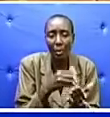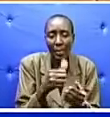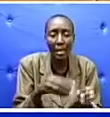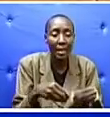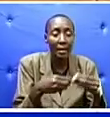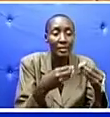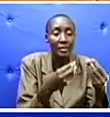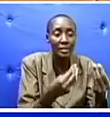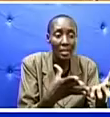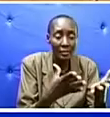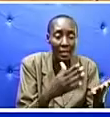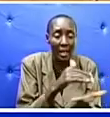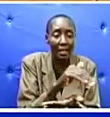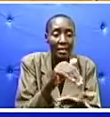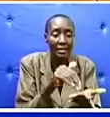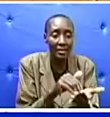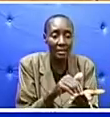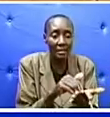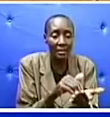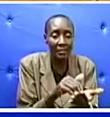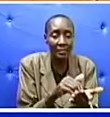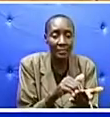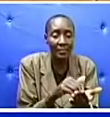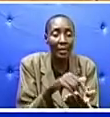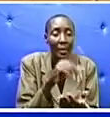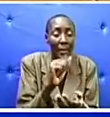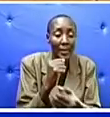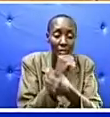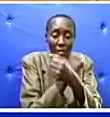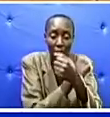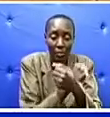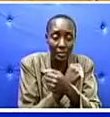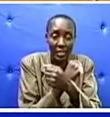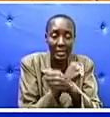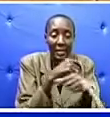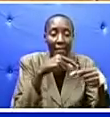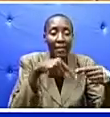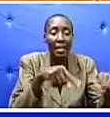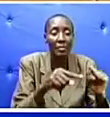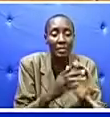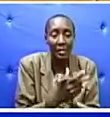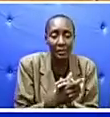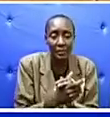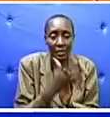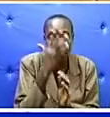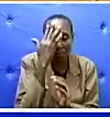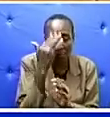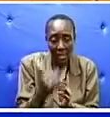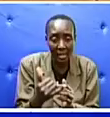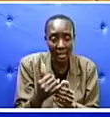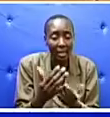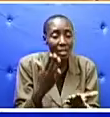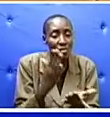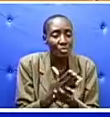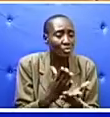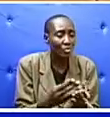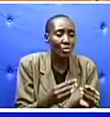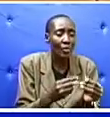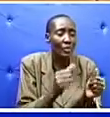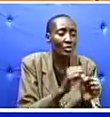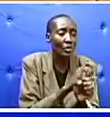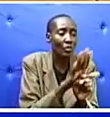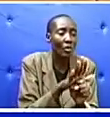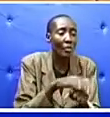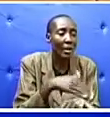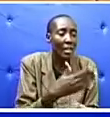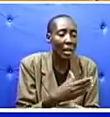at the facilities so that they can be given. They need to protect the immune system. Mm-hmm. Because we will fight COVID, and as he was saying, then we